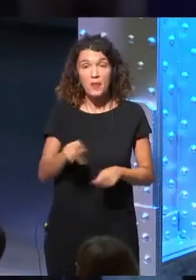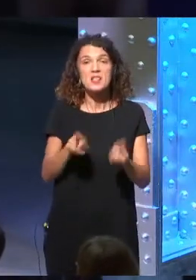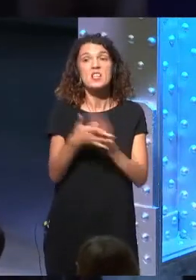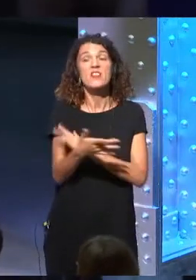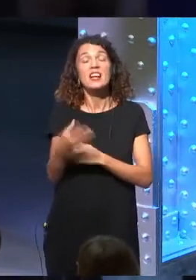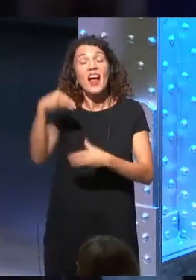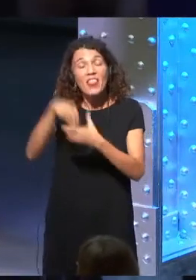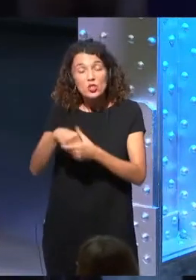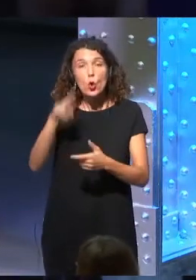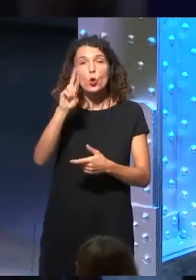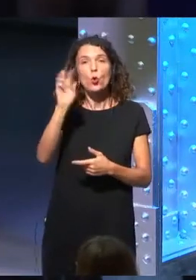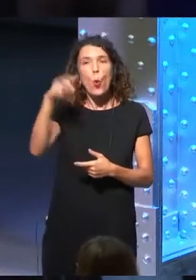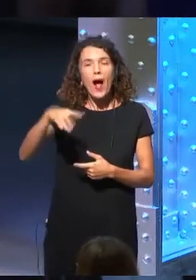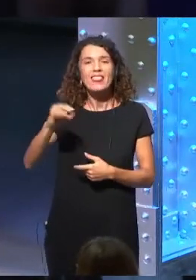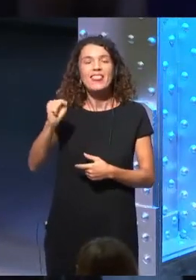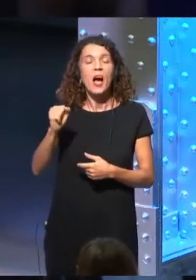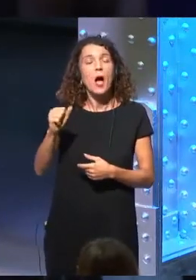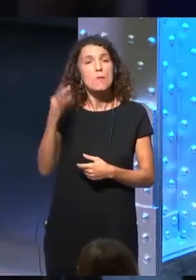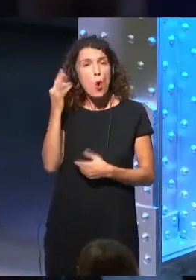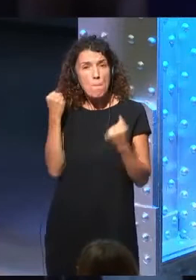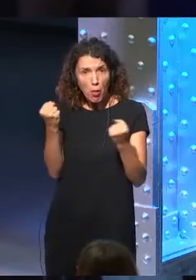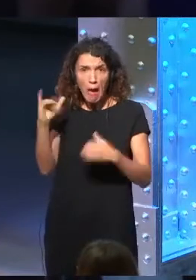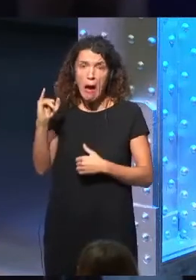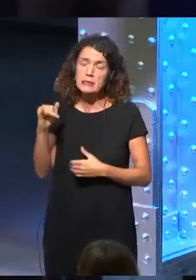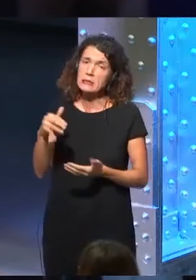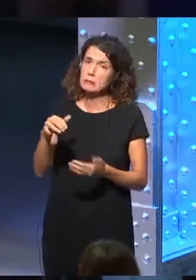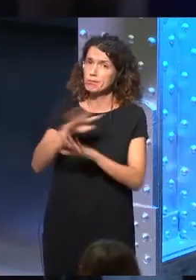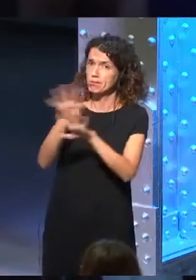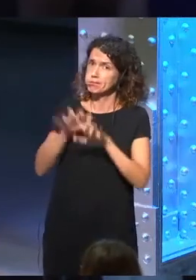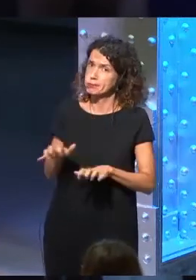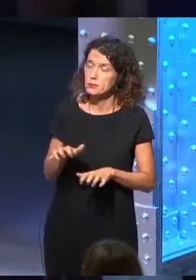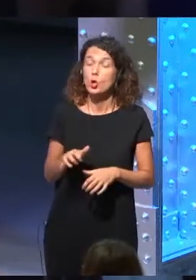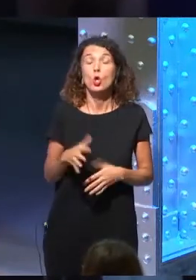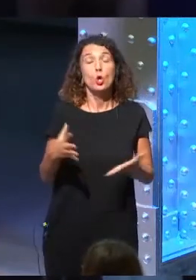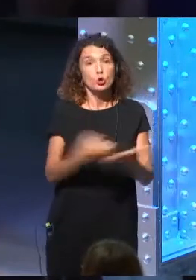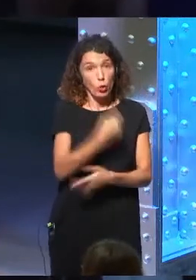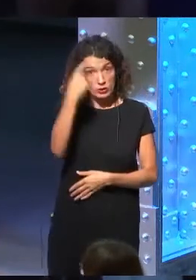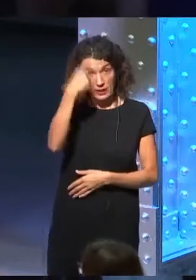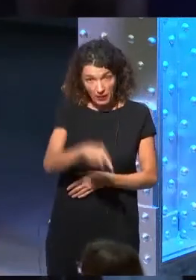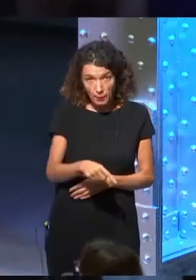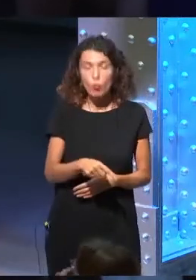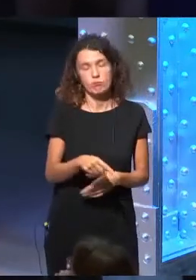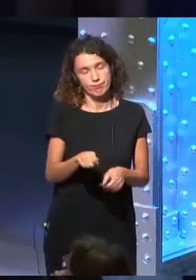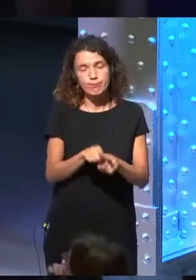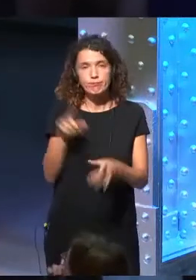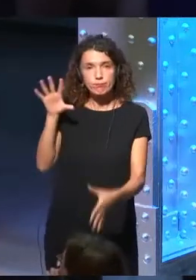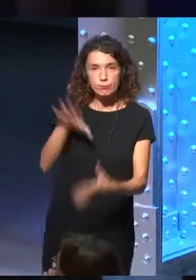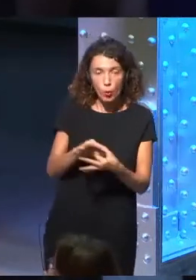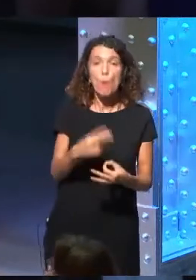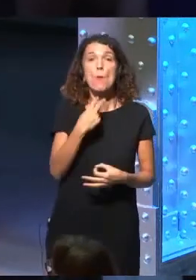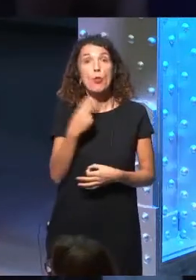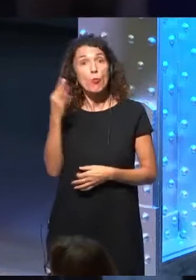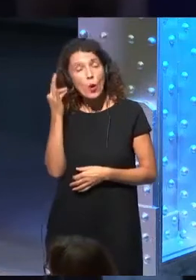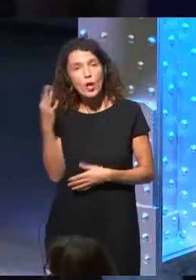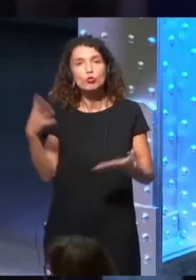Rwanda. Now, we all know, and this relates closely to their voice, I think, we